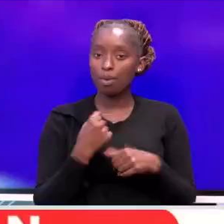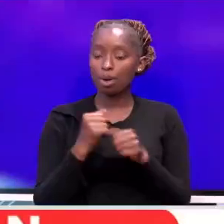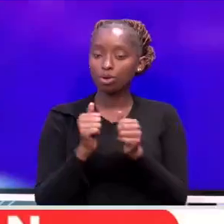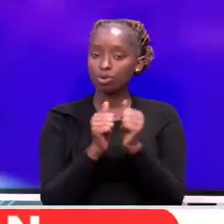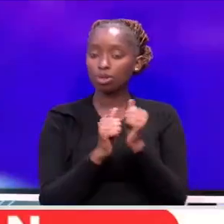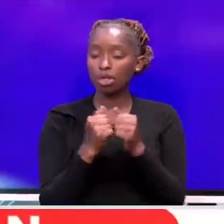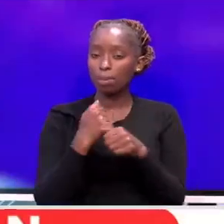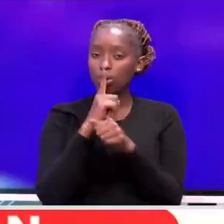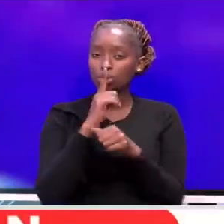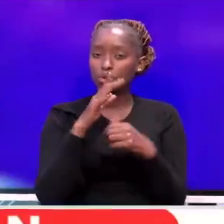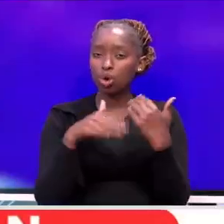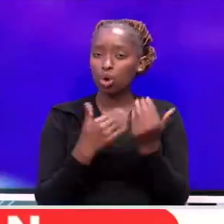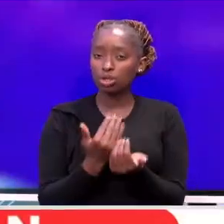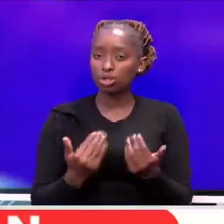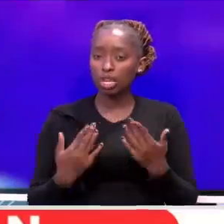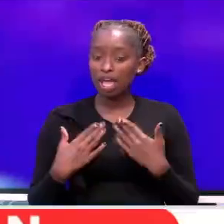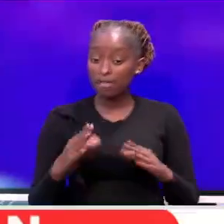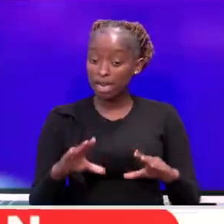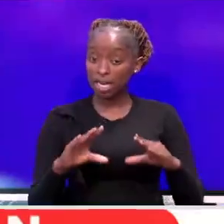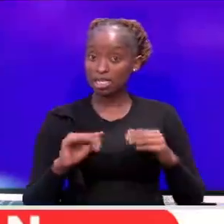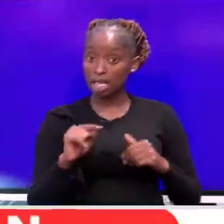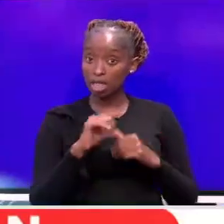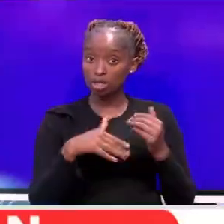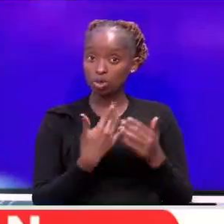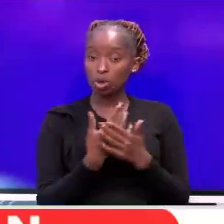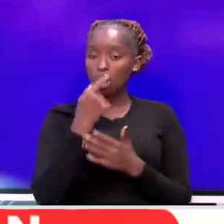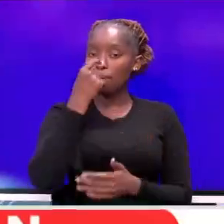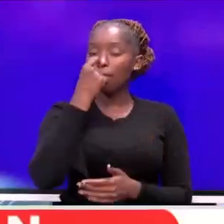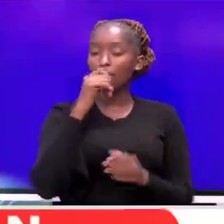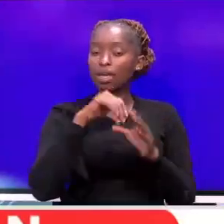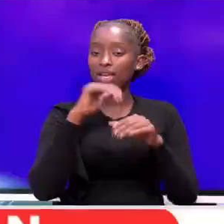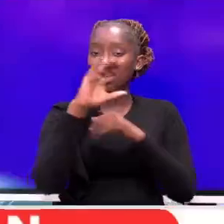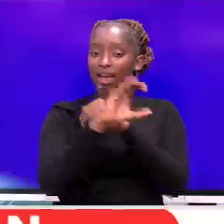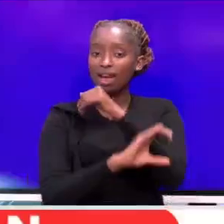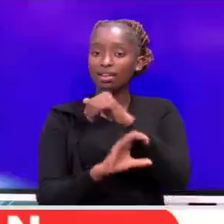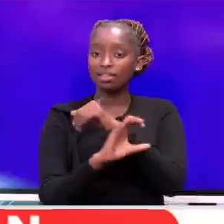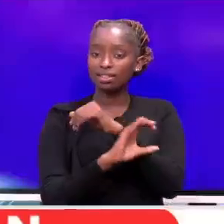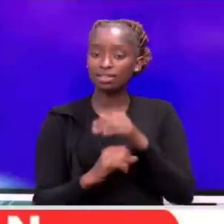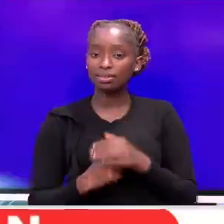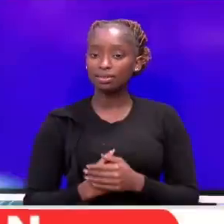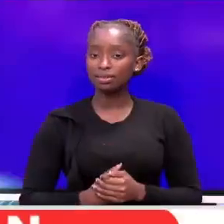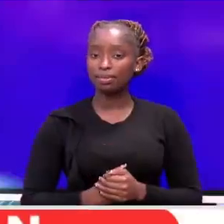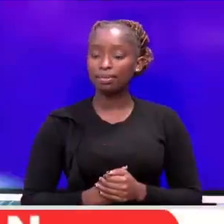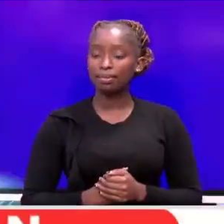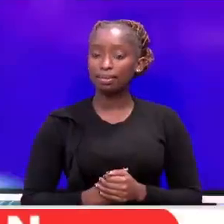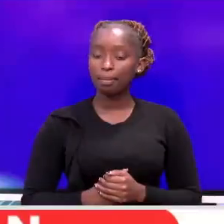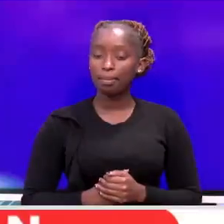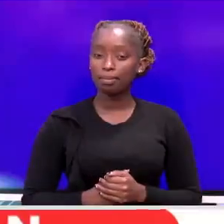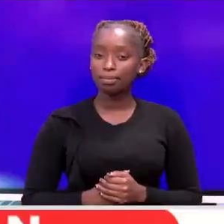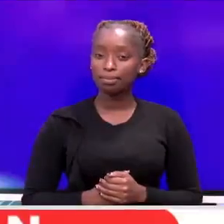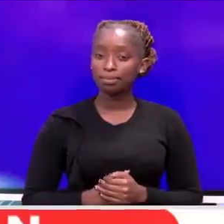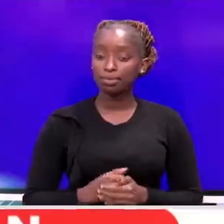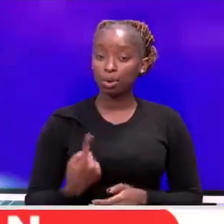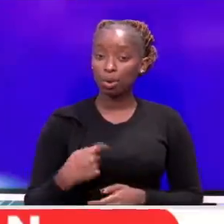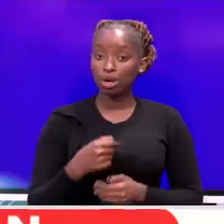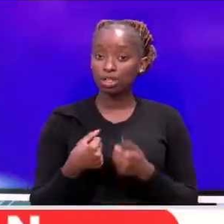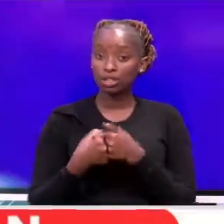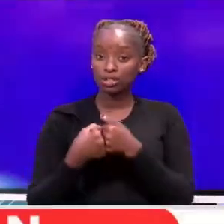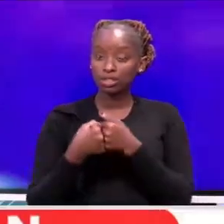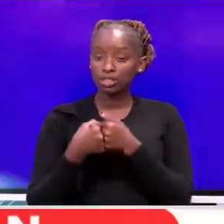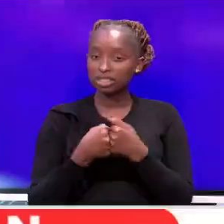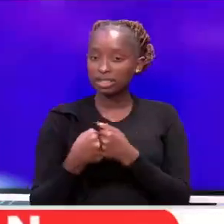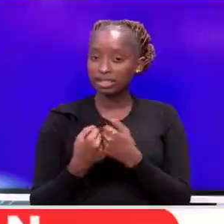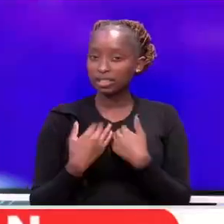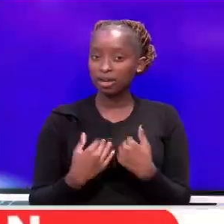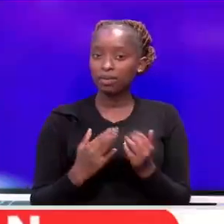to ensure all children receive those vaccinations throughout the country. We had a challenge with the supply chain.